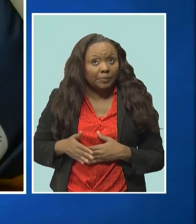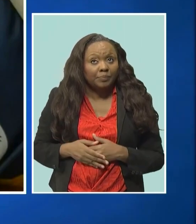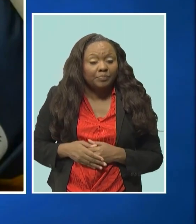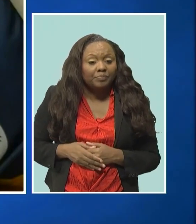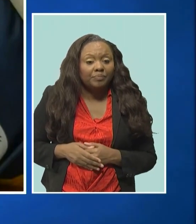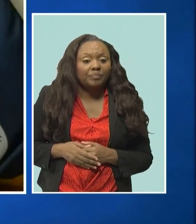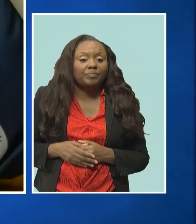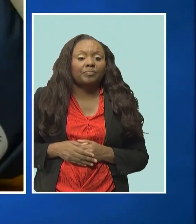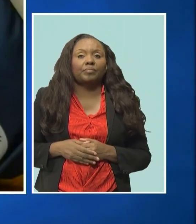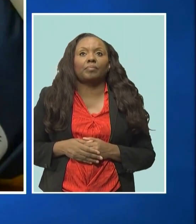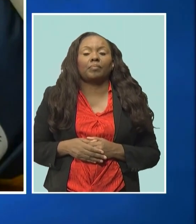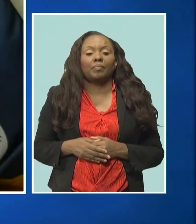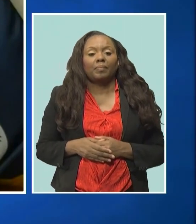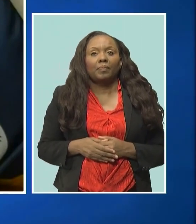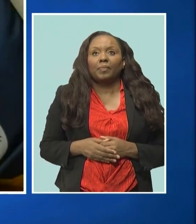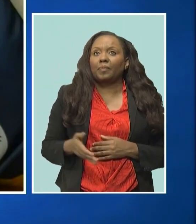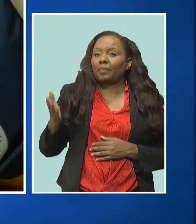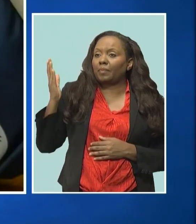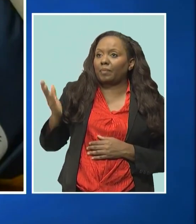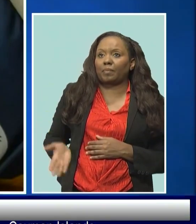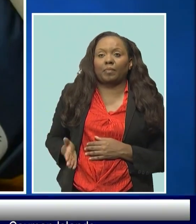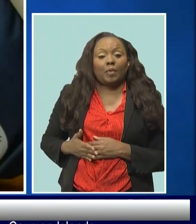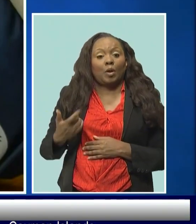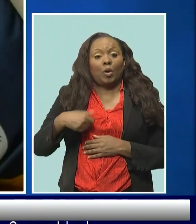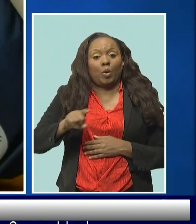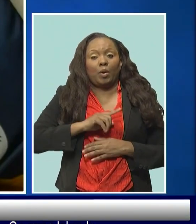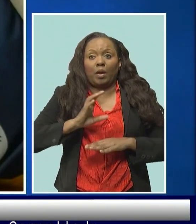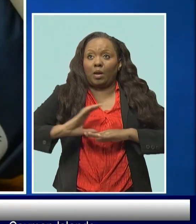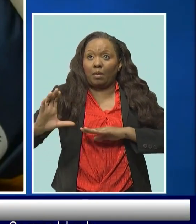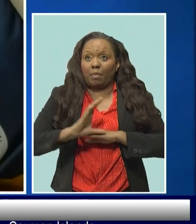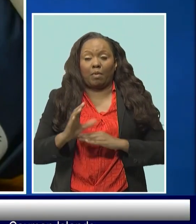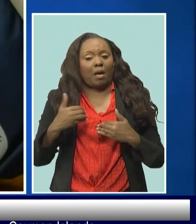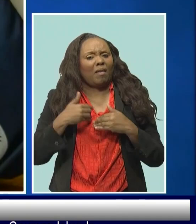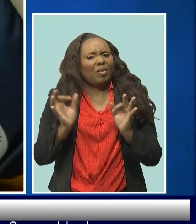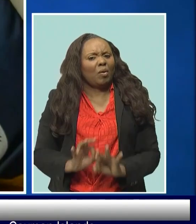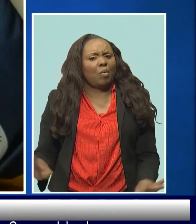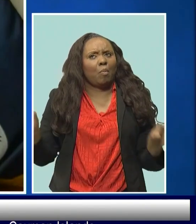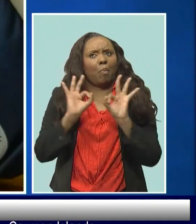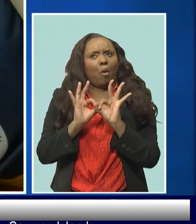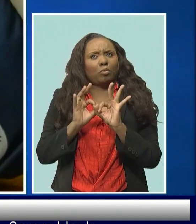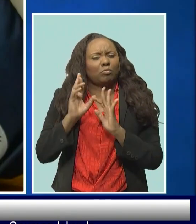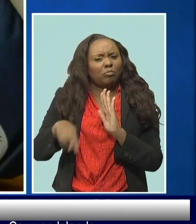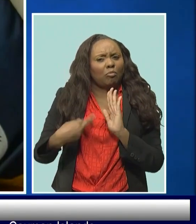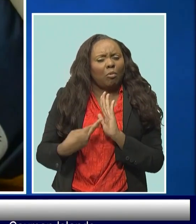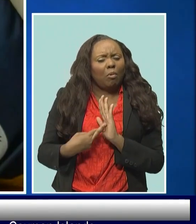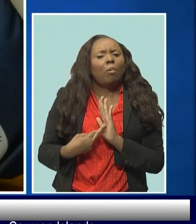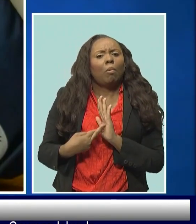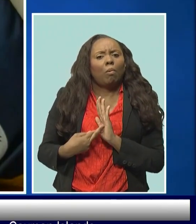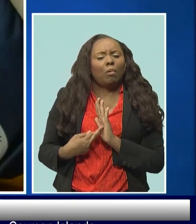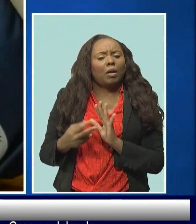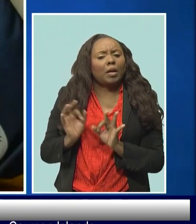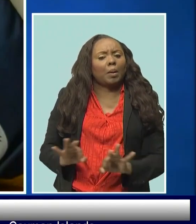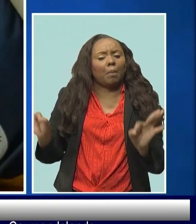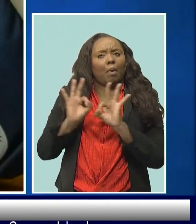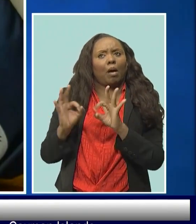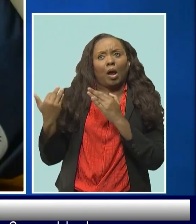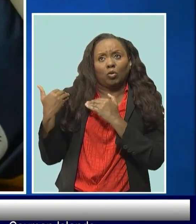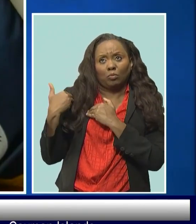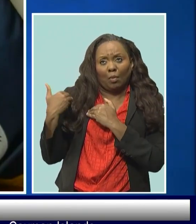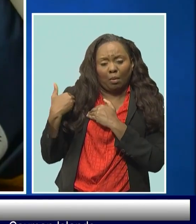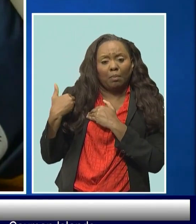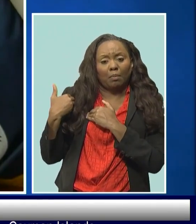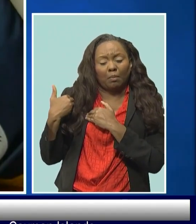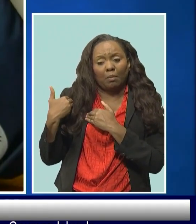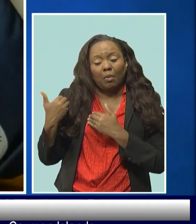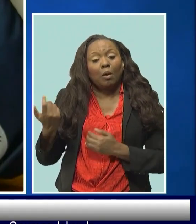Given its pivotal role, as a region, we must, out of necessity, seriously pursue and implement the actions